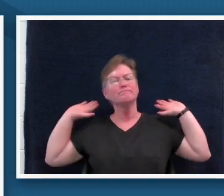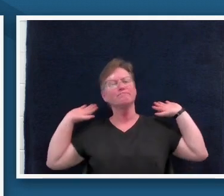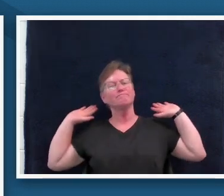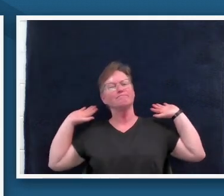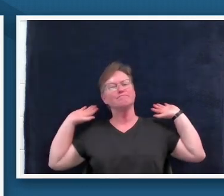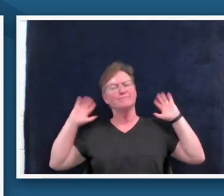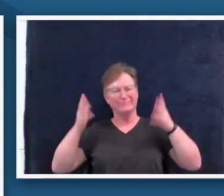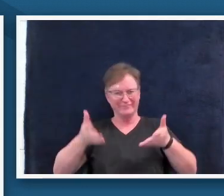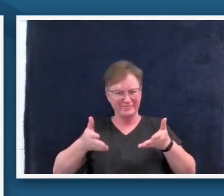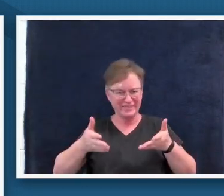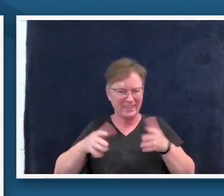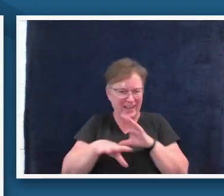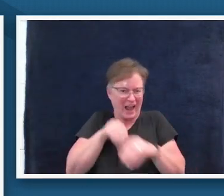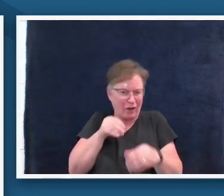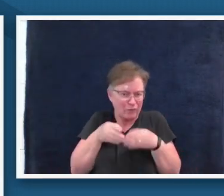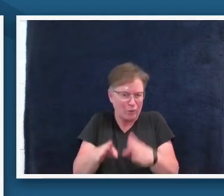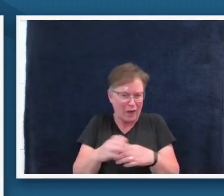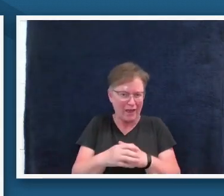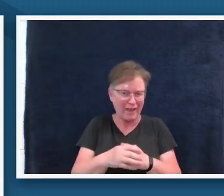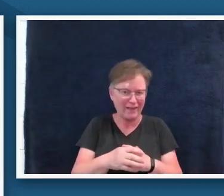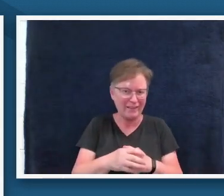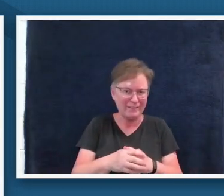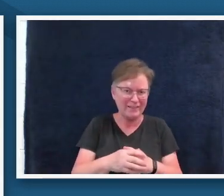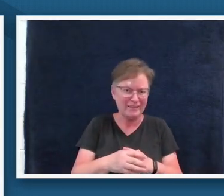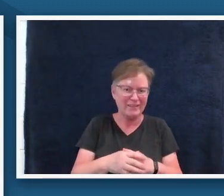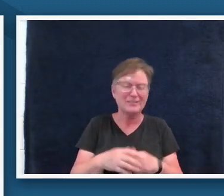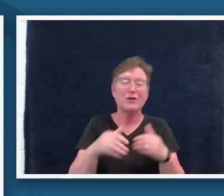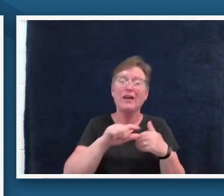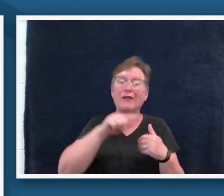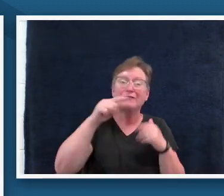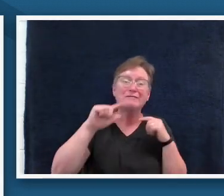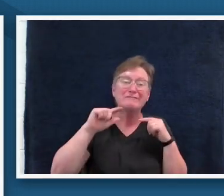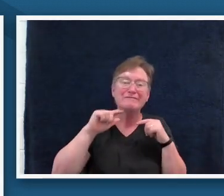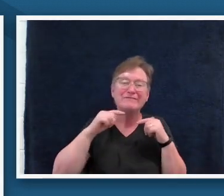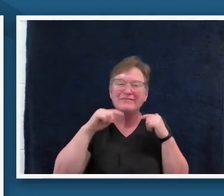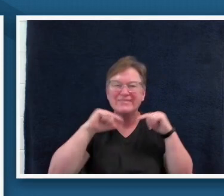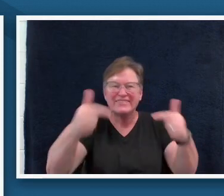drop, Eugenia. I'm going to turn it back over to our host at the Smithsonian.